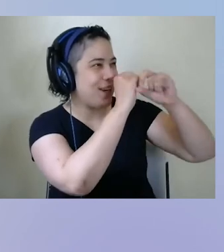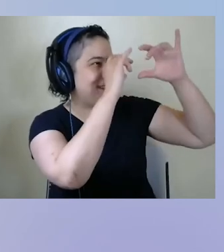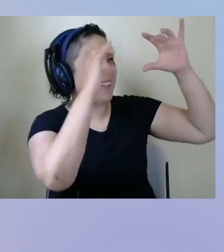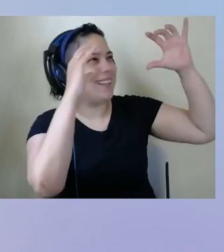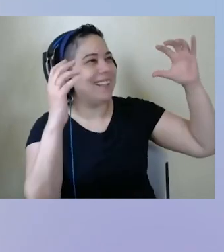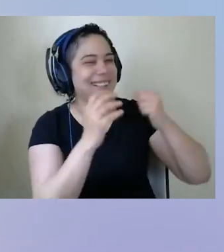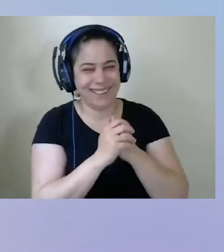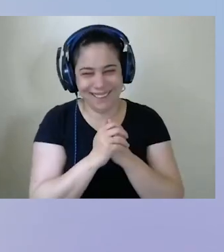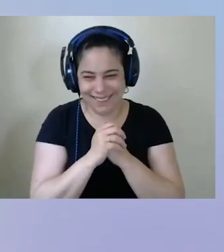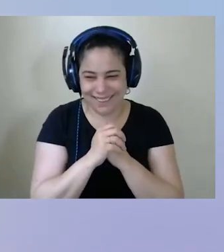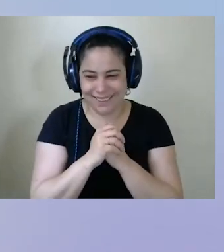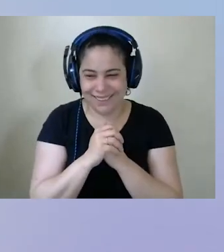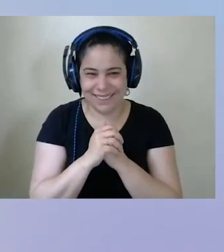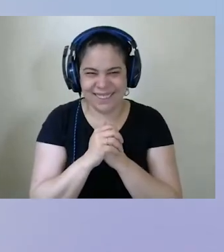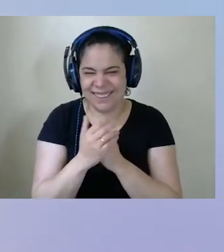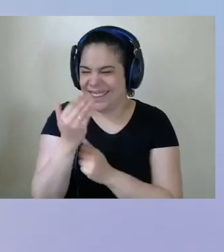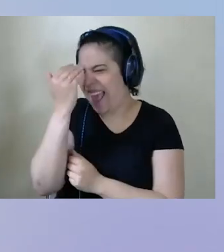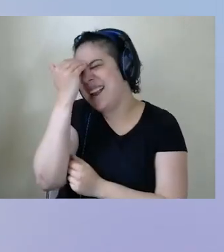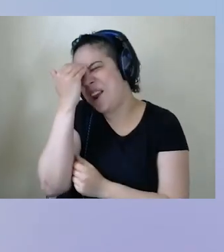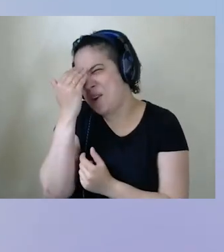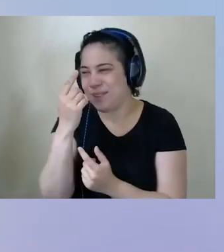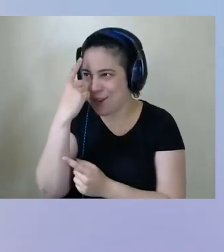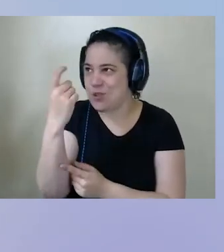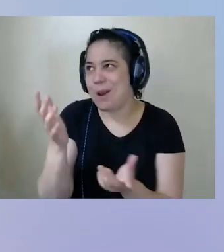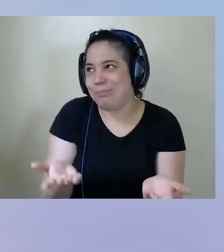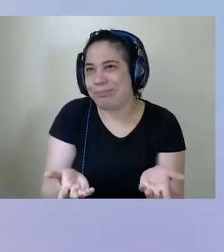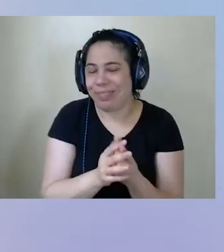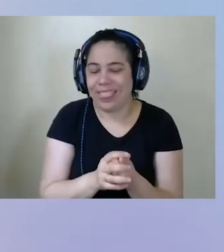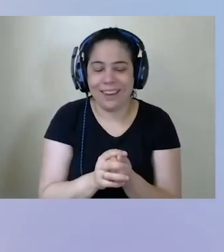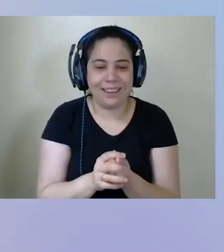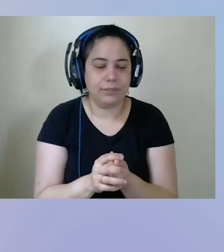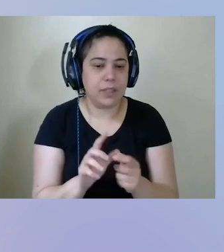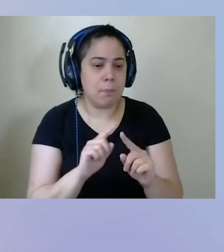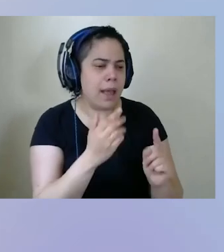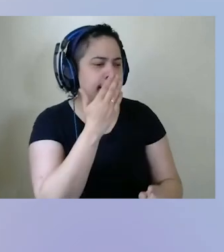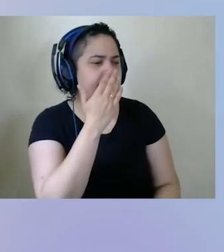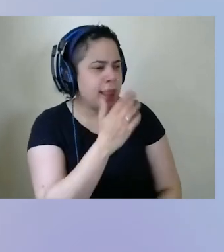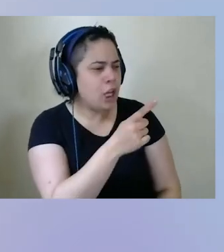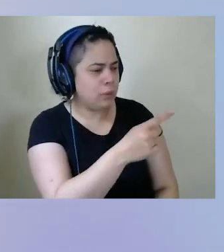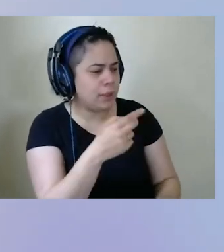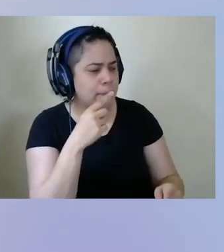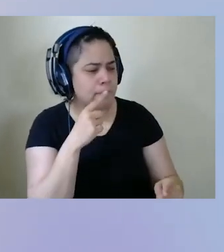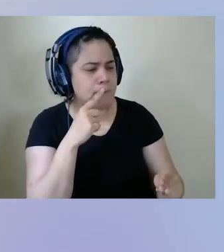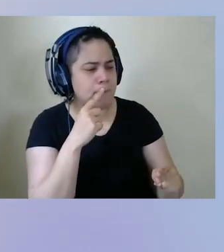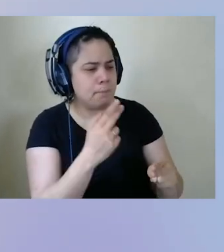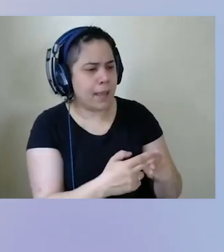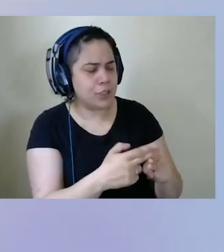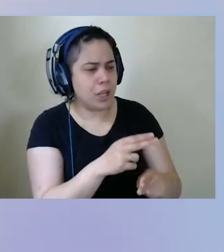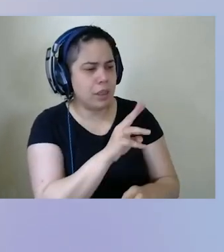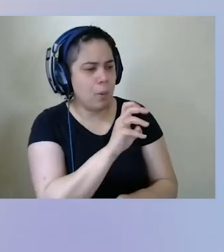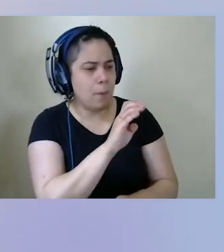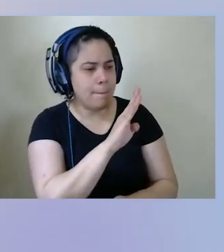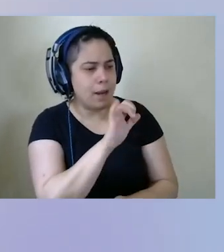know. I know. And thanks for bringing up the webinar course